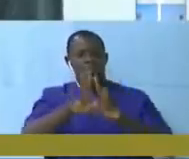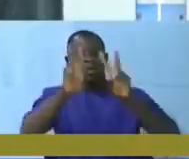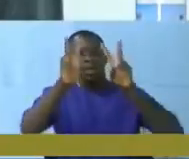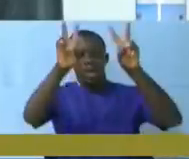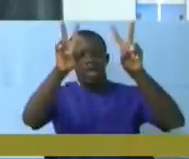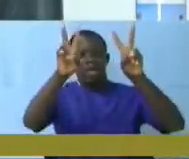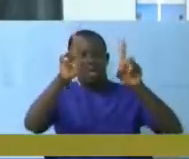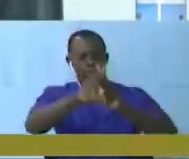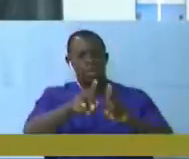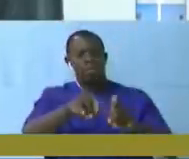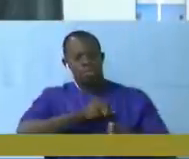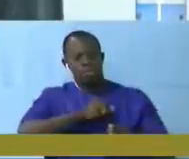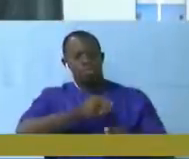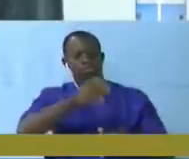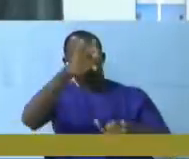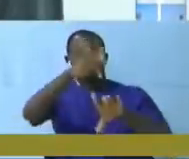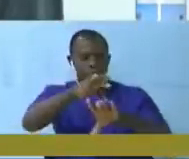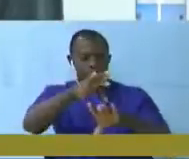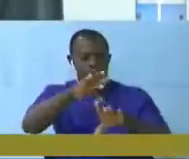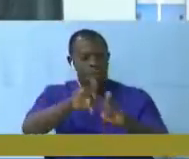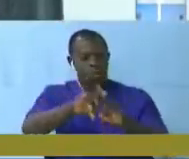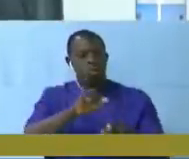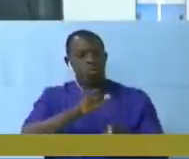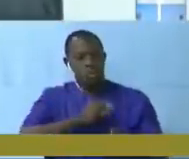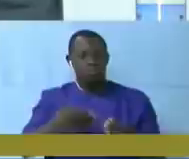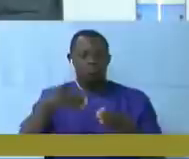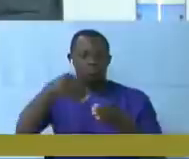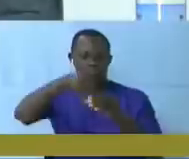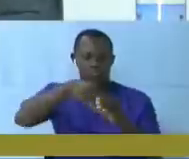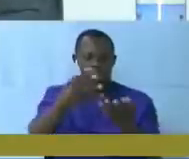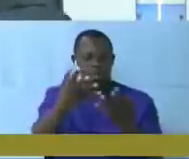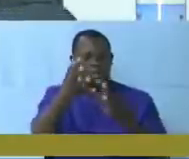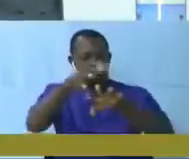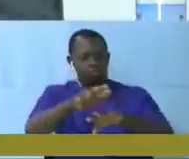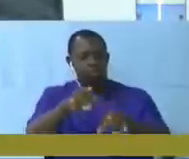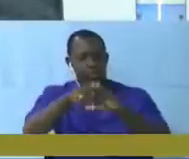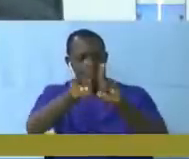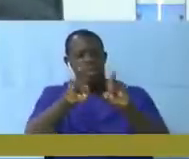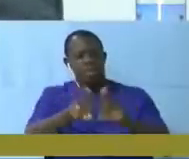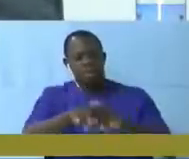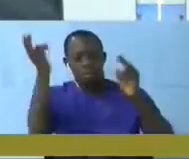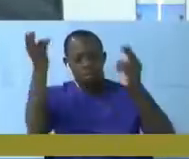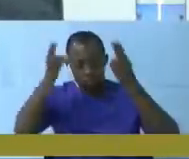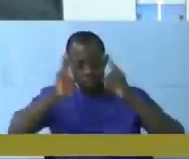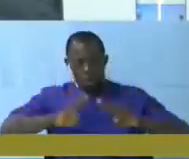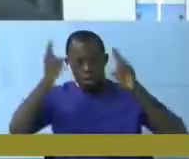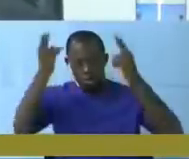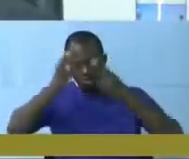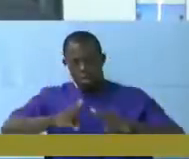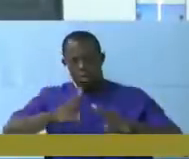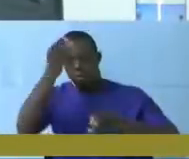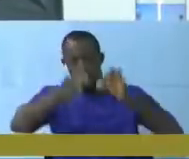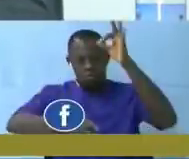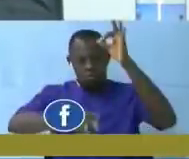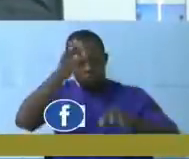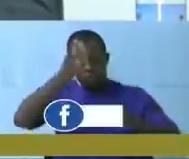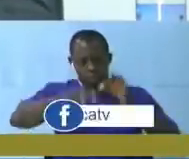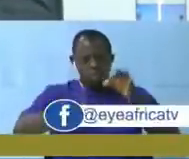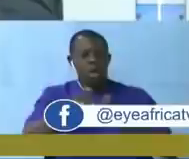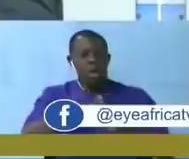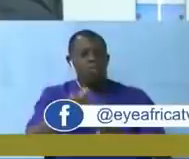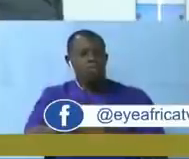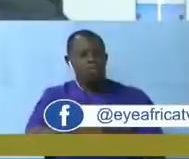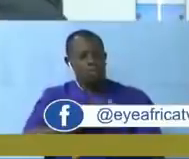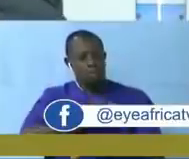with the prosecutorial power in the way in which he did, as disclosed by the evidence that was